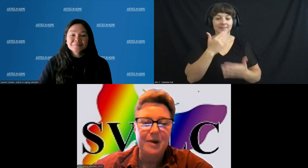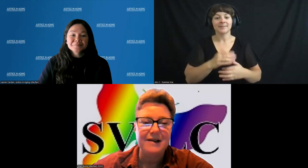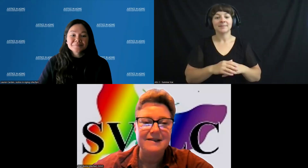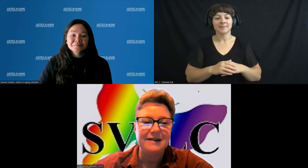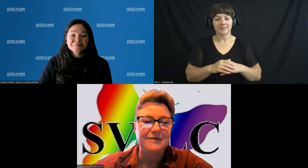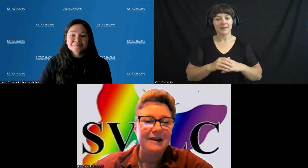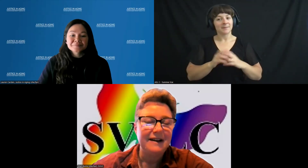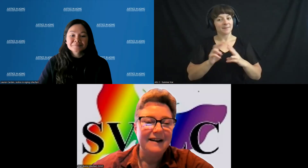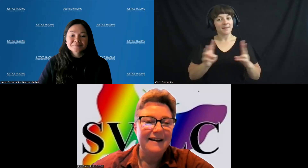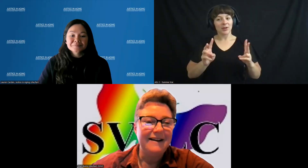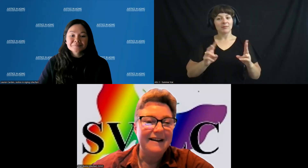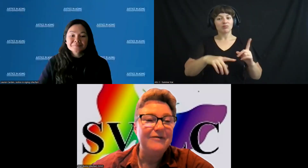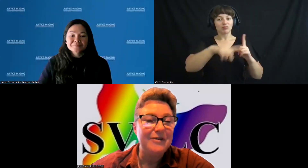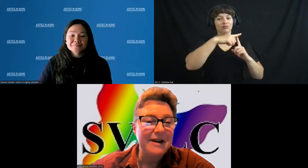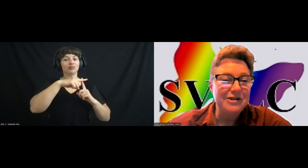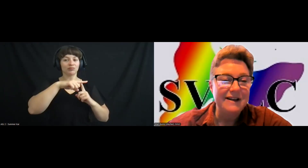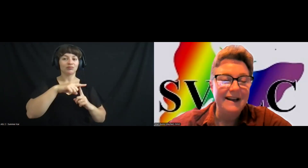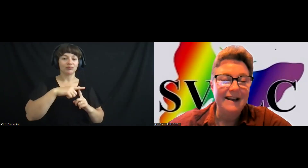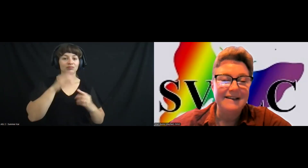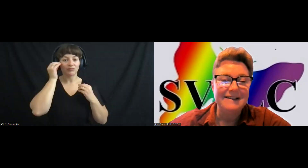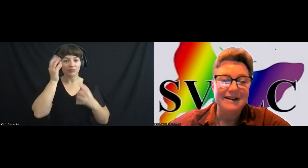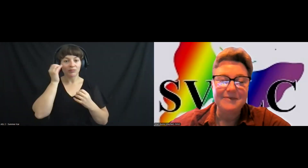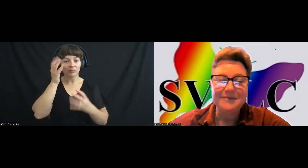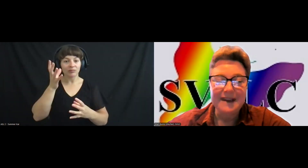very positive information